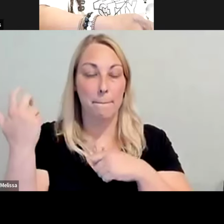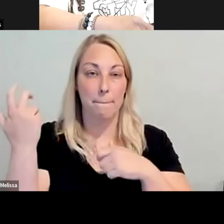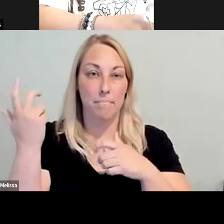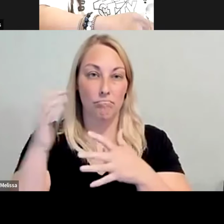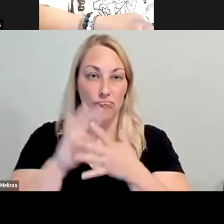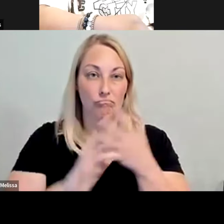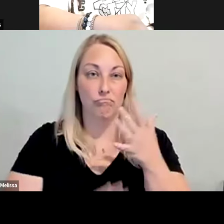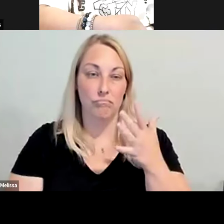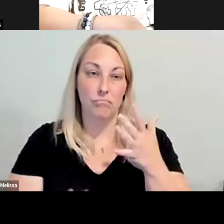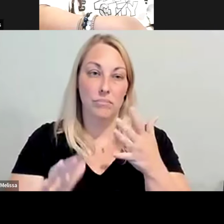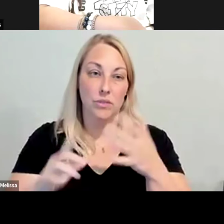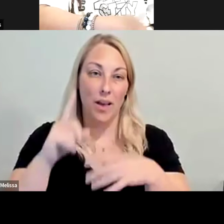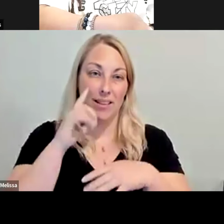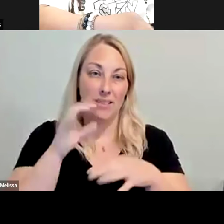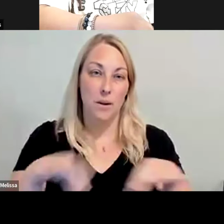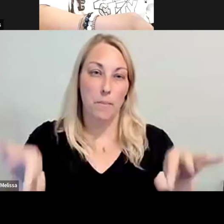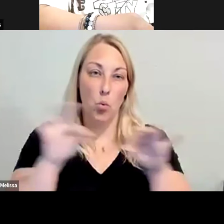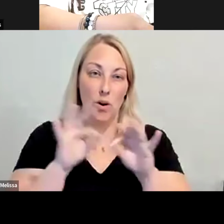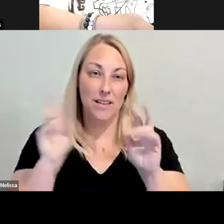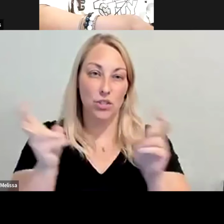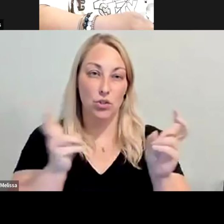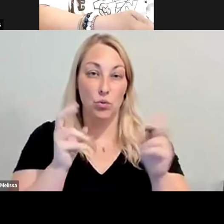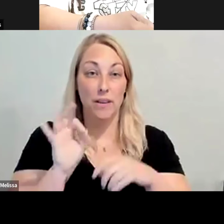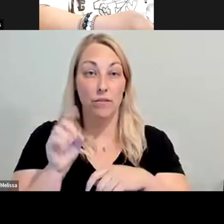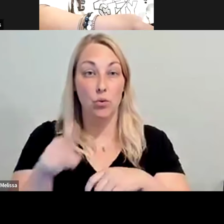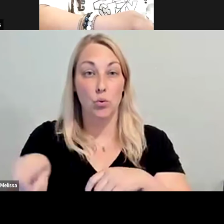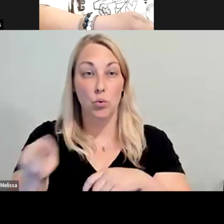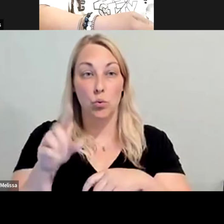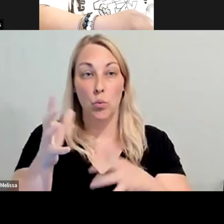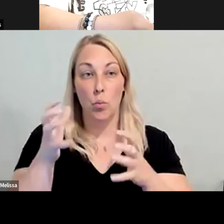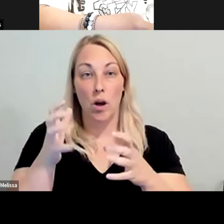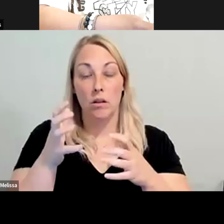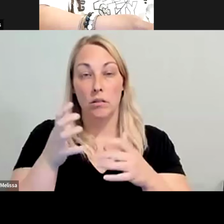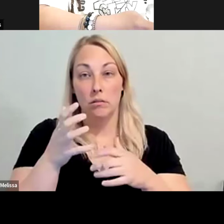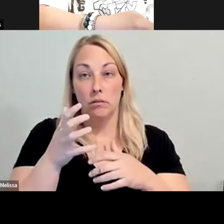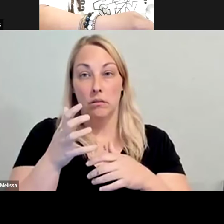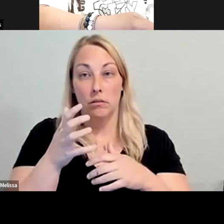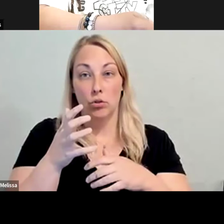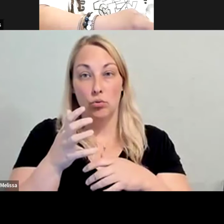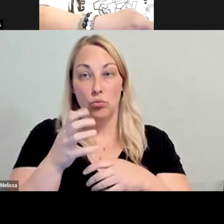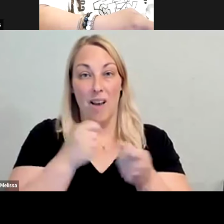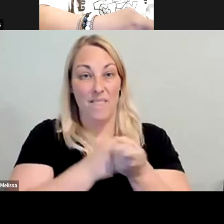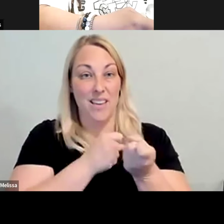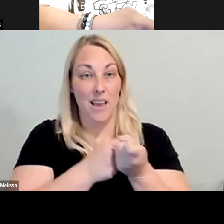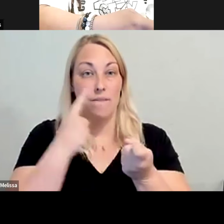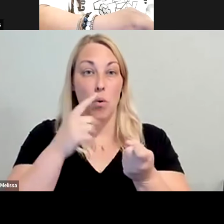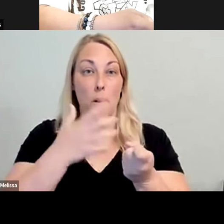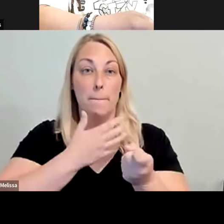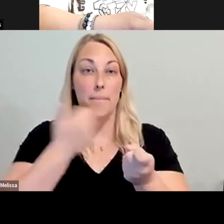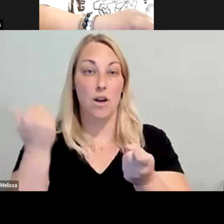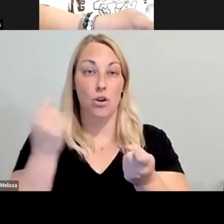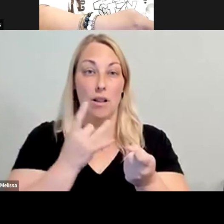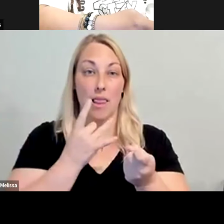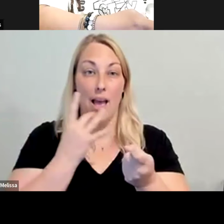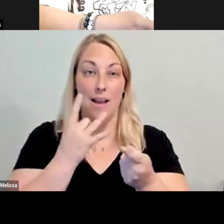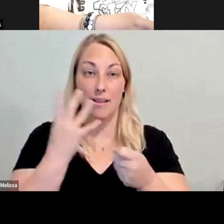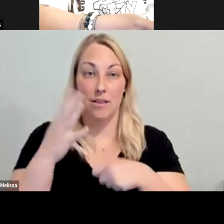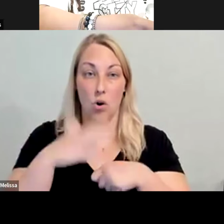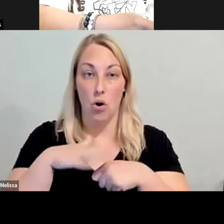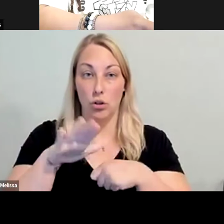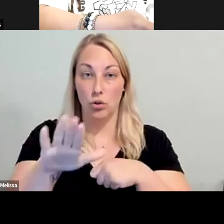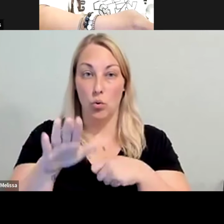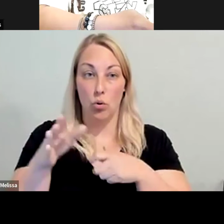And if you would like to advocate for brighter lighting on your block, you should definitely